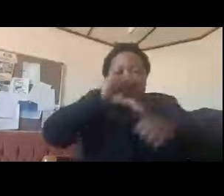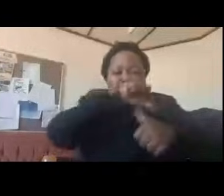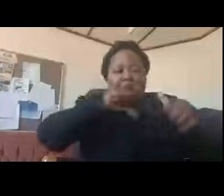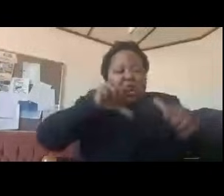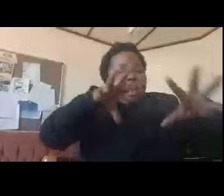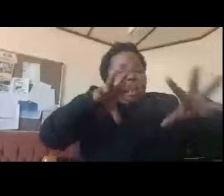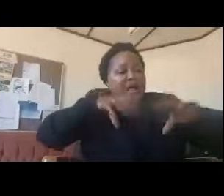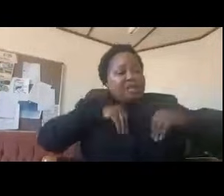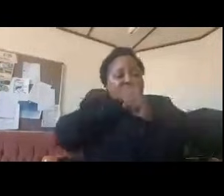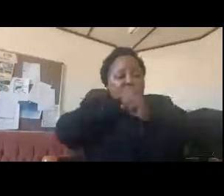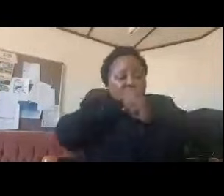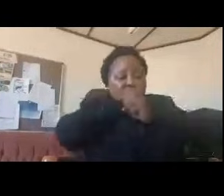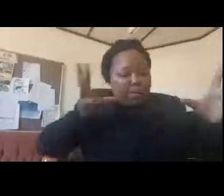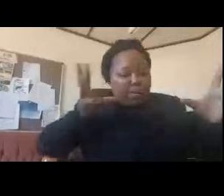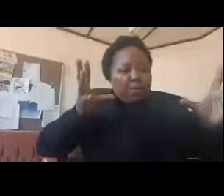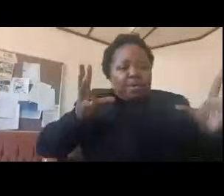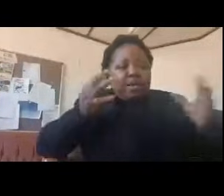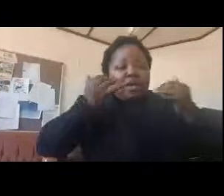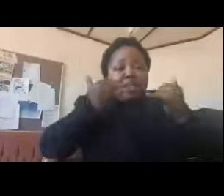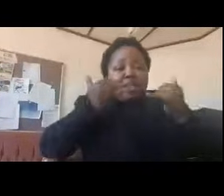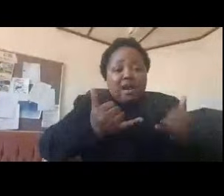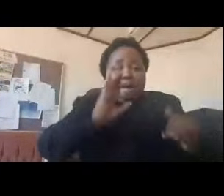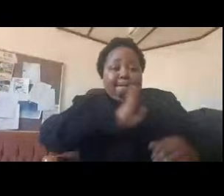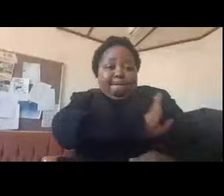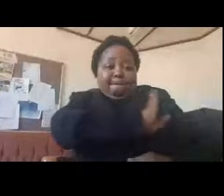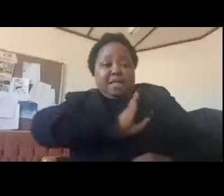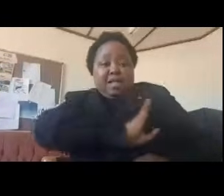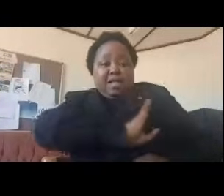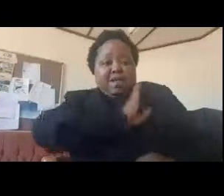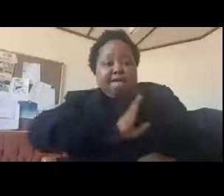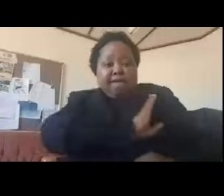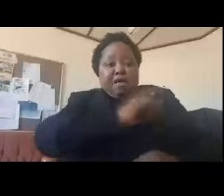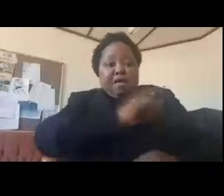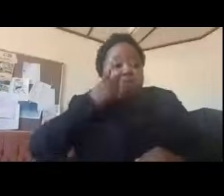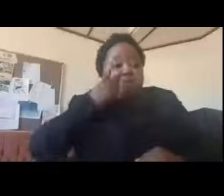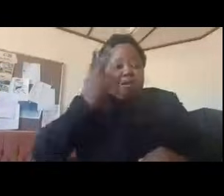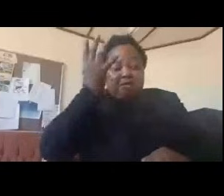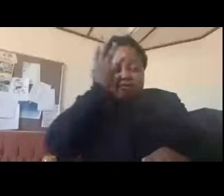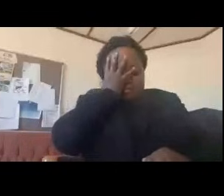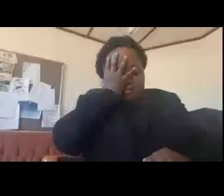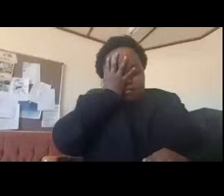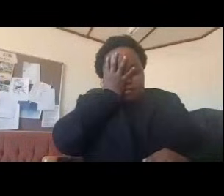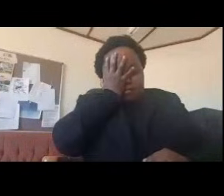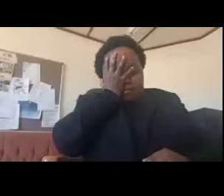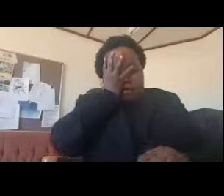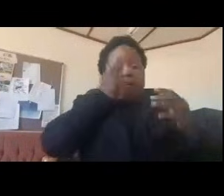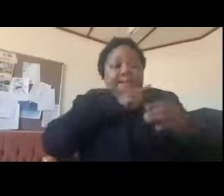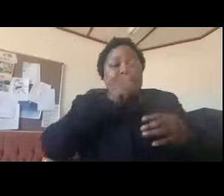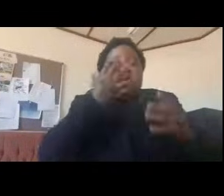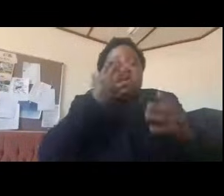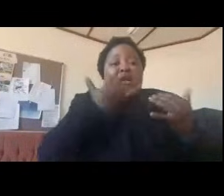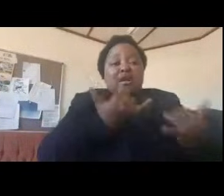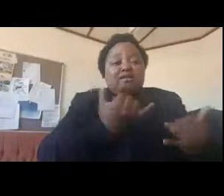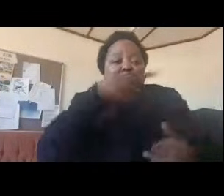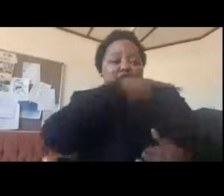that. We made the behavior embarrassing. Here's the GBV connection.